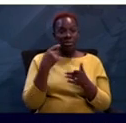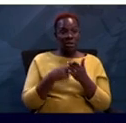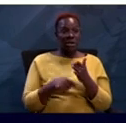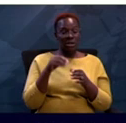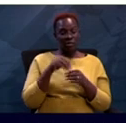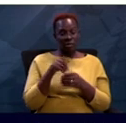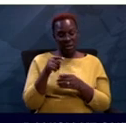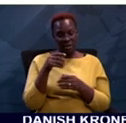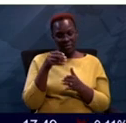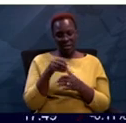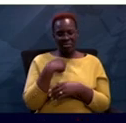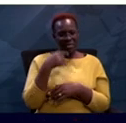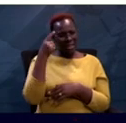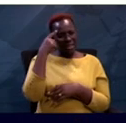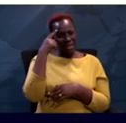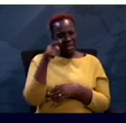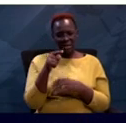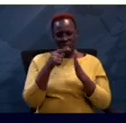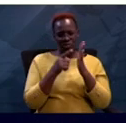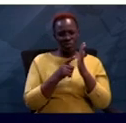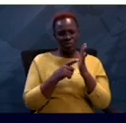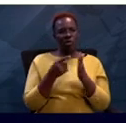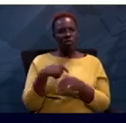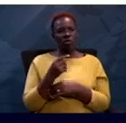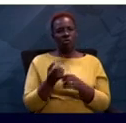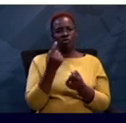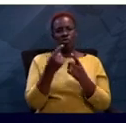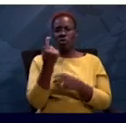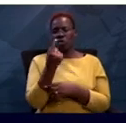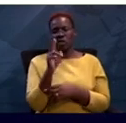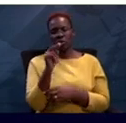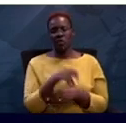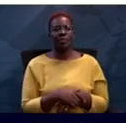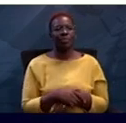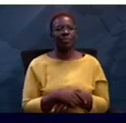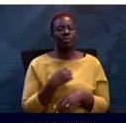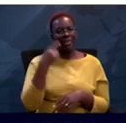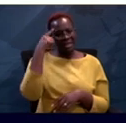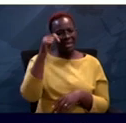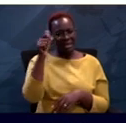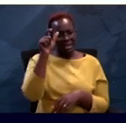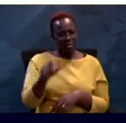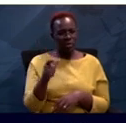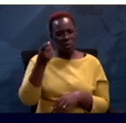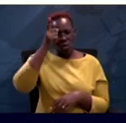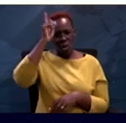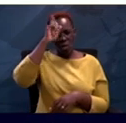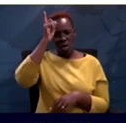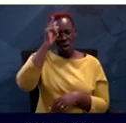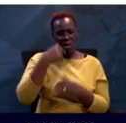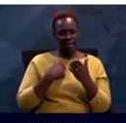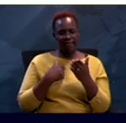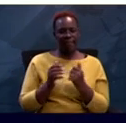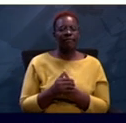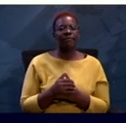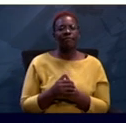this fertilizer, I don't think the factors we are raising are the only factors. I think somebody inflated the costs, and